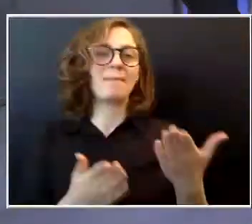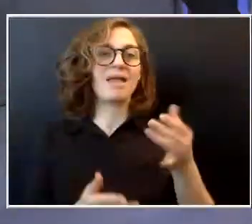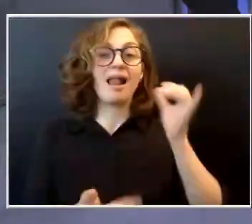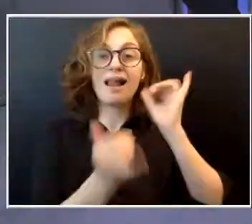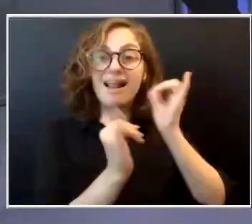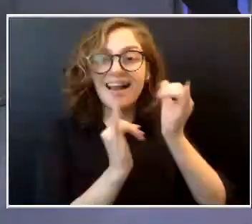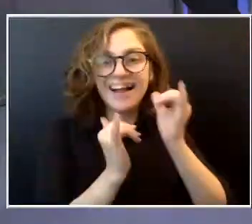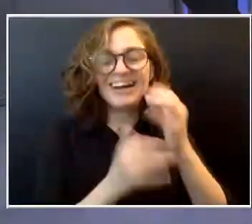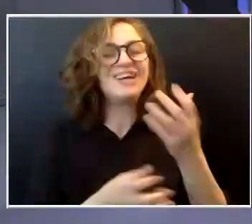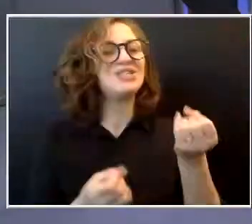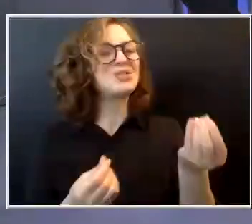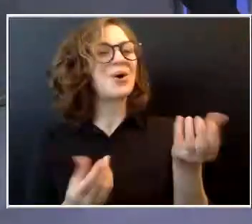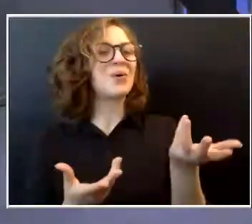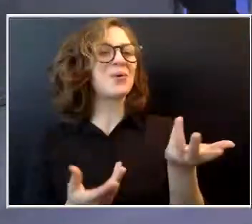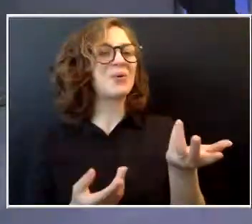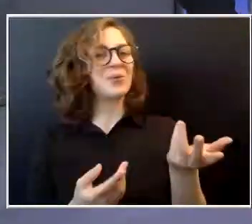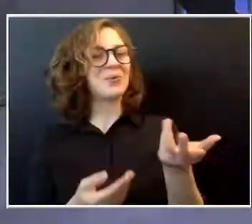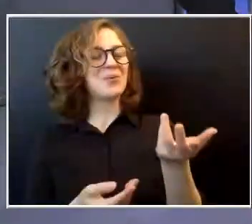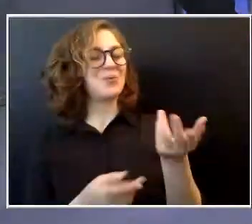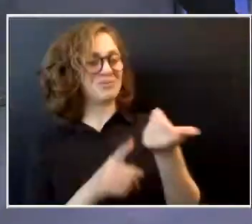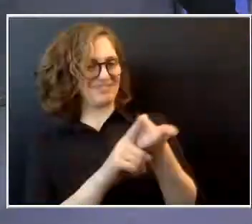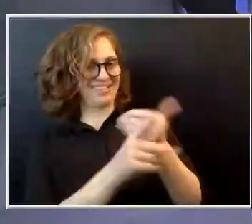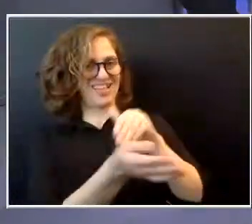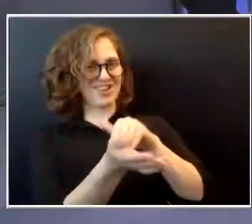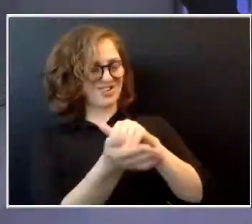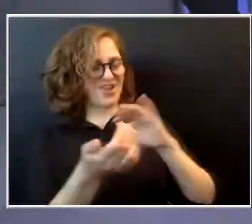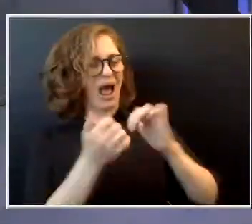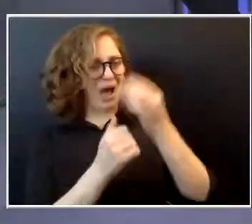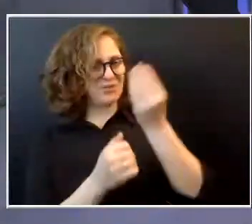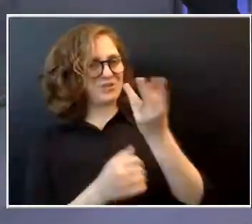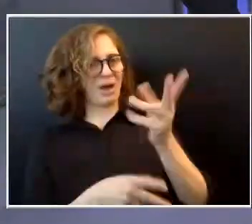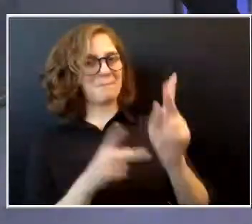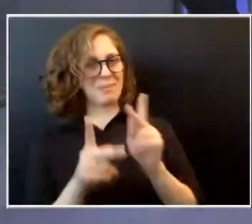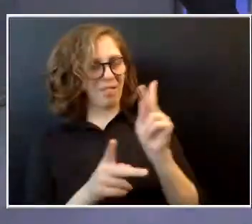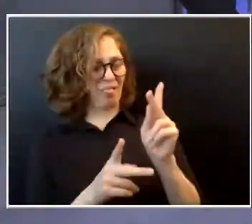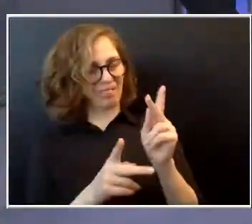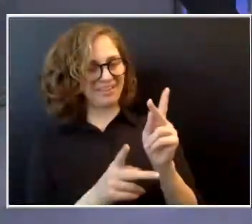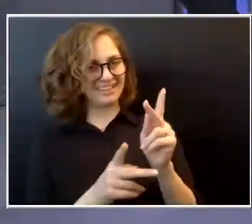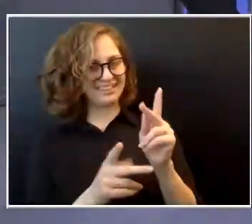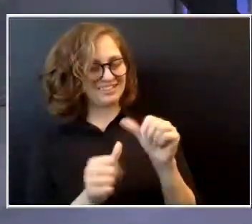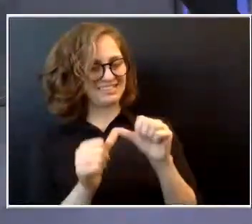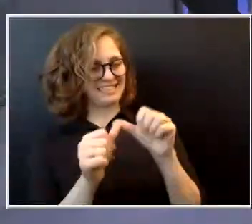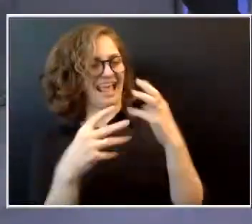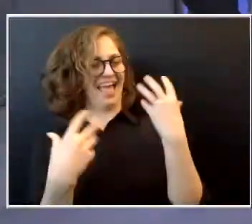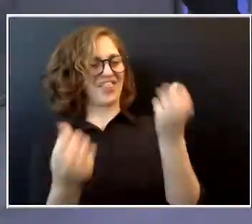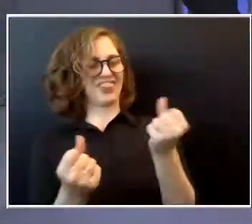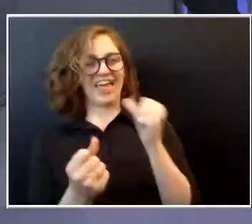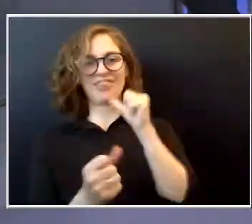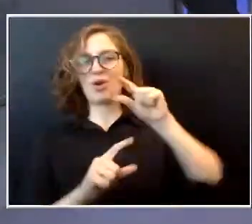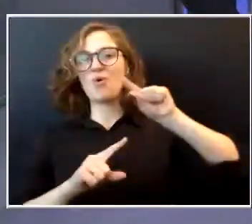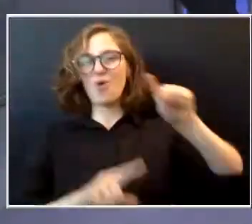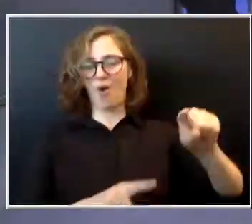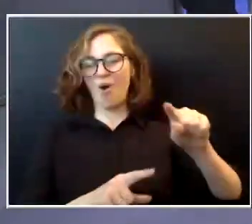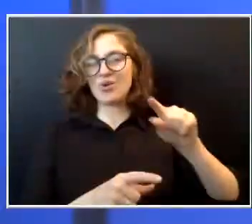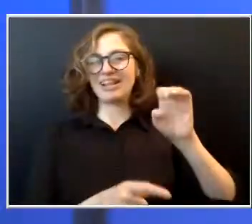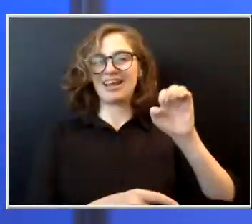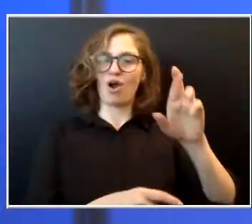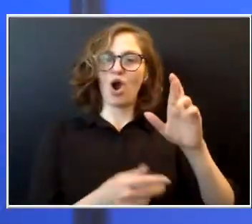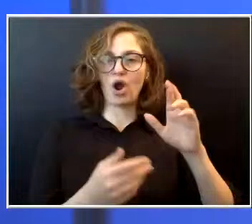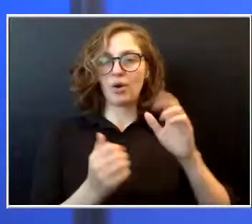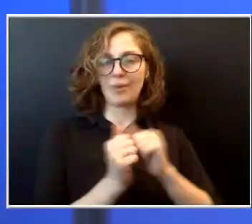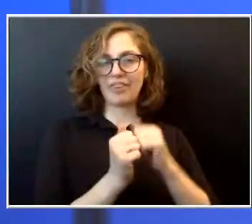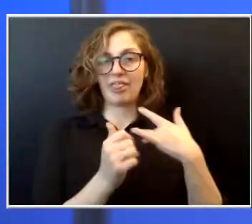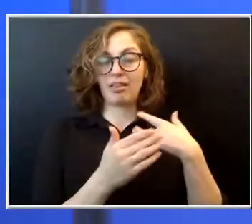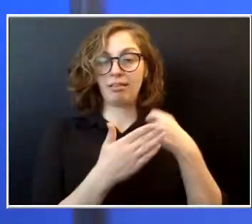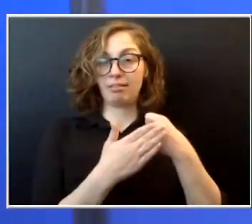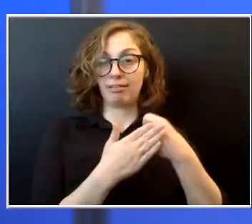doctor on how to make sure they stay healthy and they don't wind up in the ER with a with a heart flutter or something. Yeah,